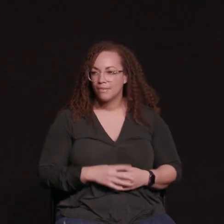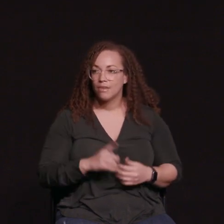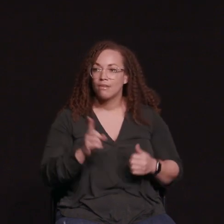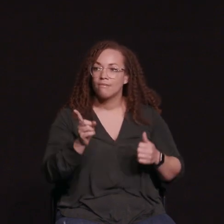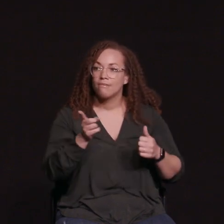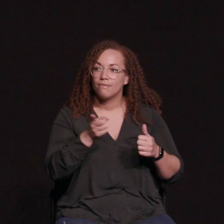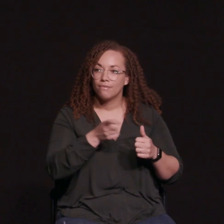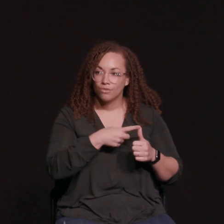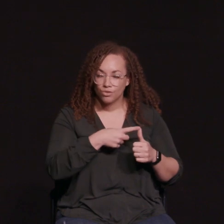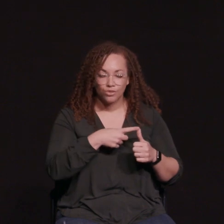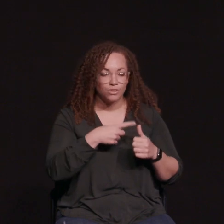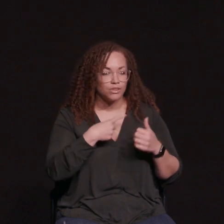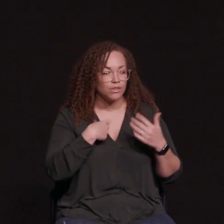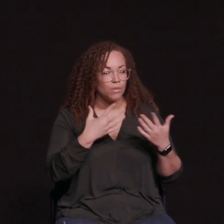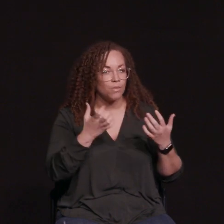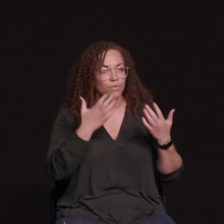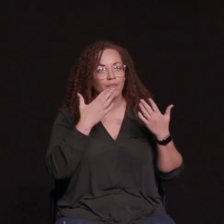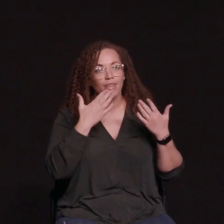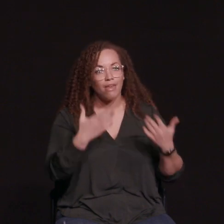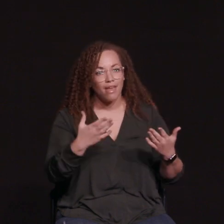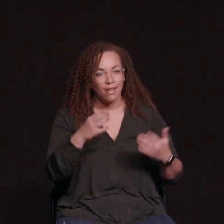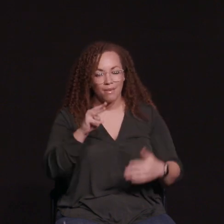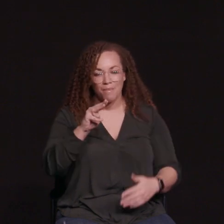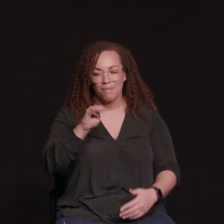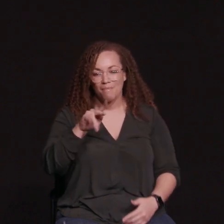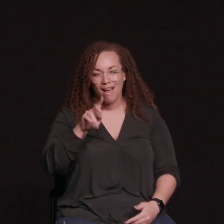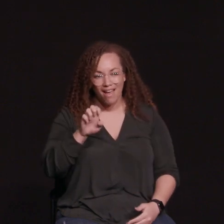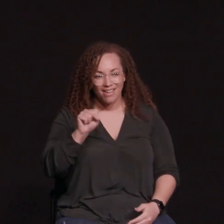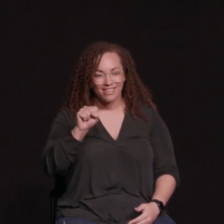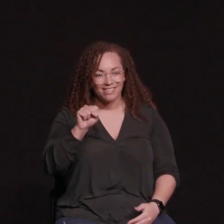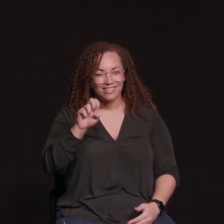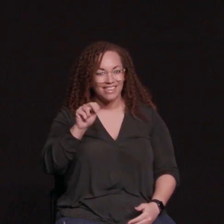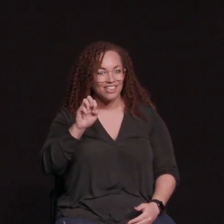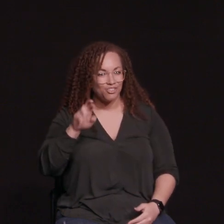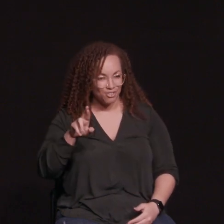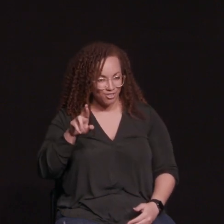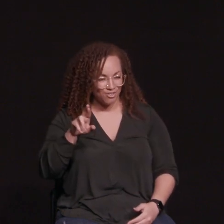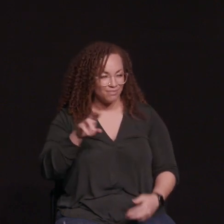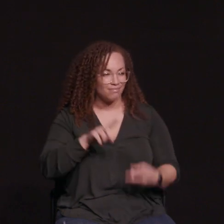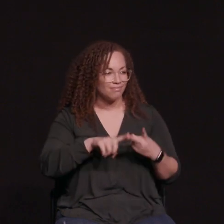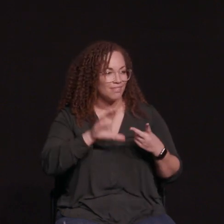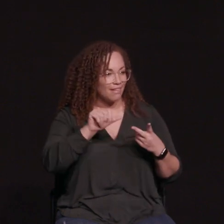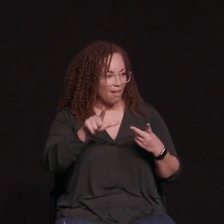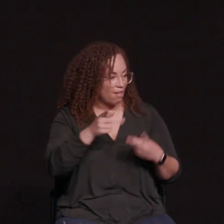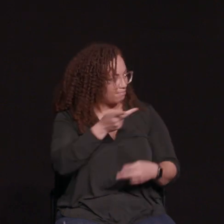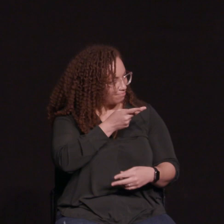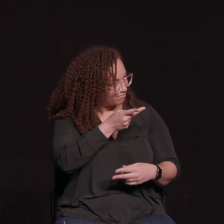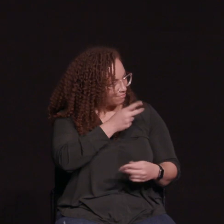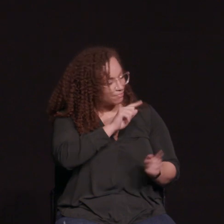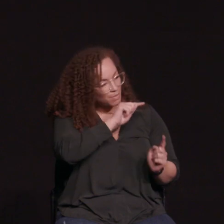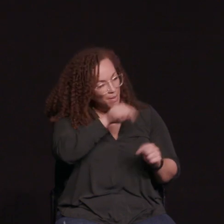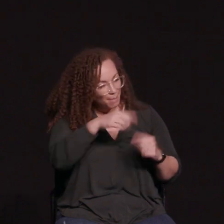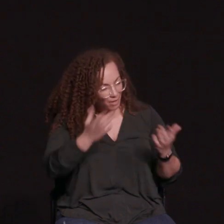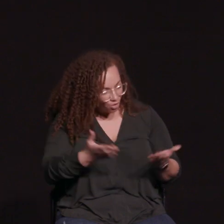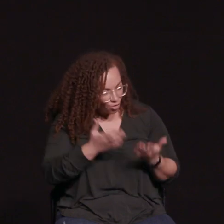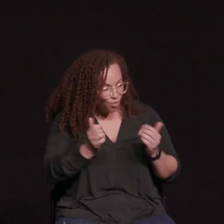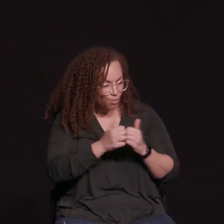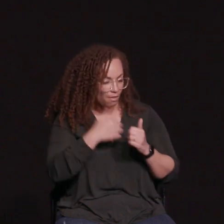First, I want to thank Mike Sr. and Cal for traveling here to be with us,